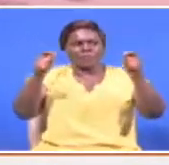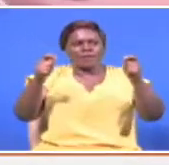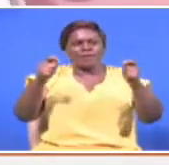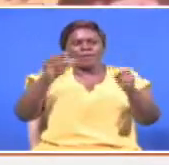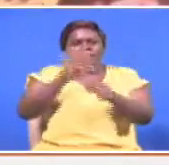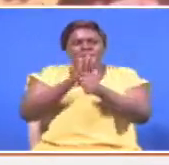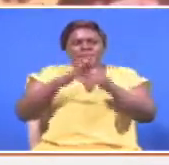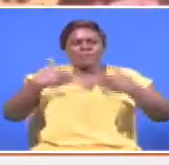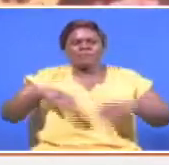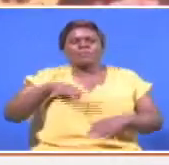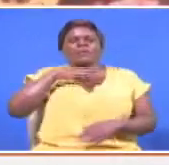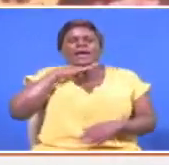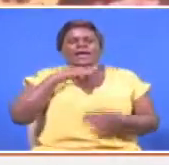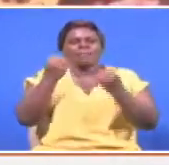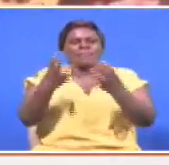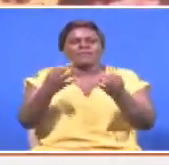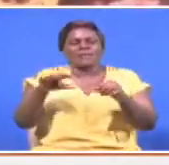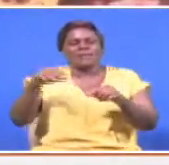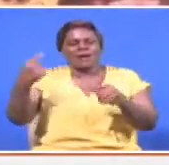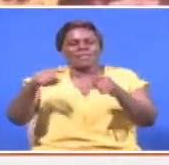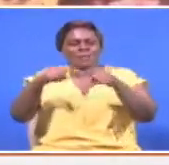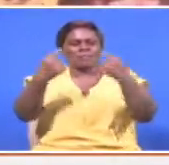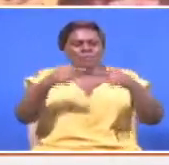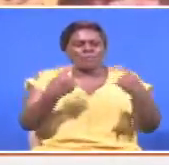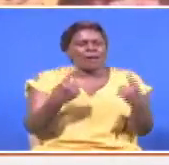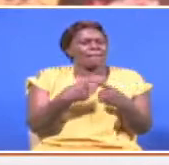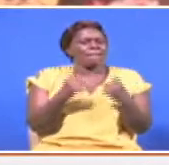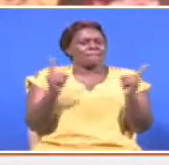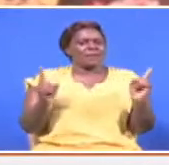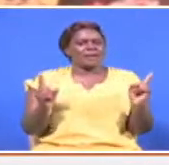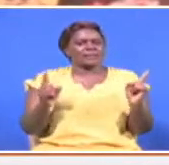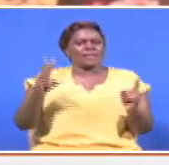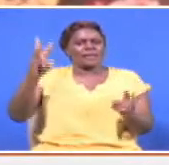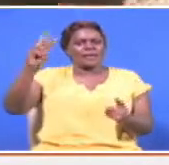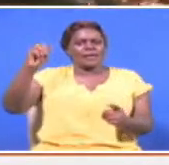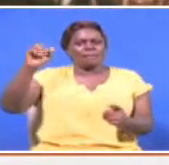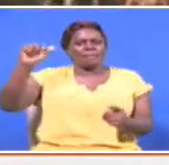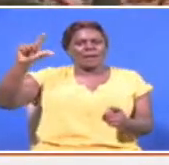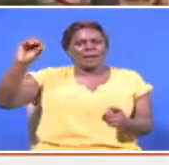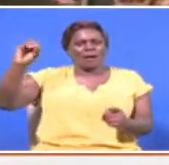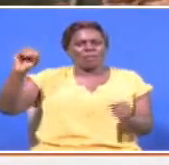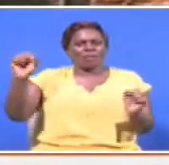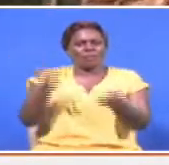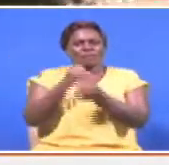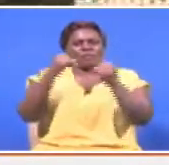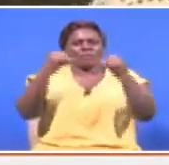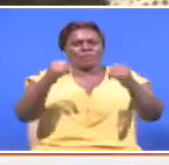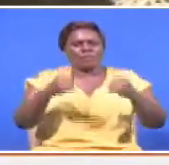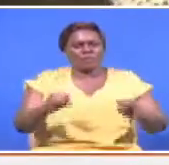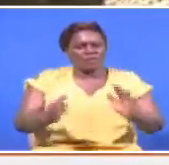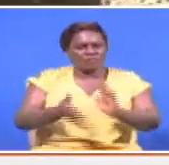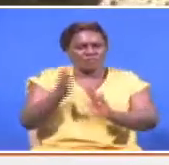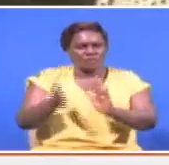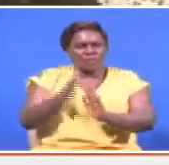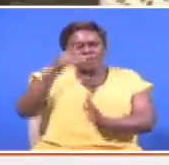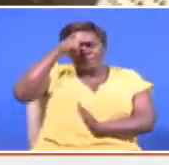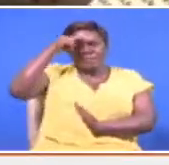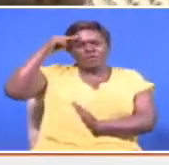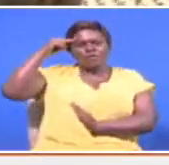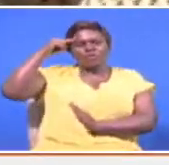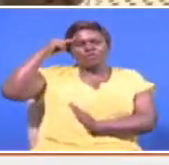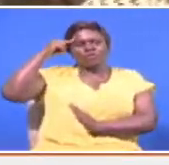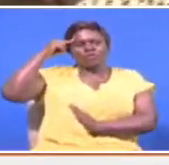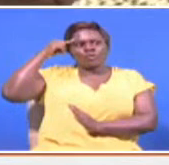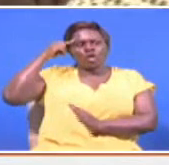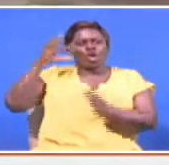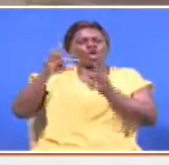their lives while several others were injured. However, Malabo agreement cannot be implemented immediately because of its